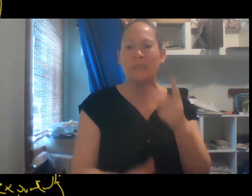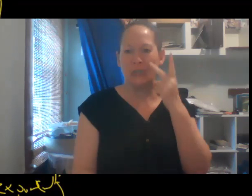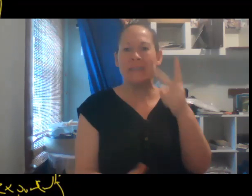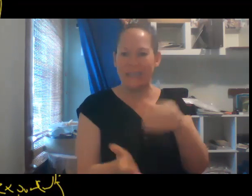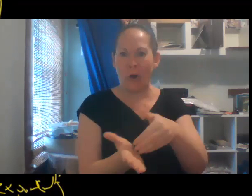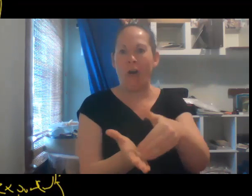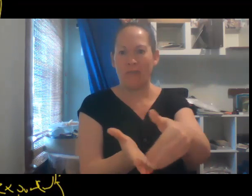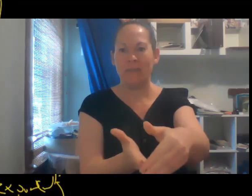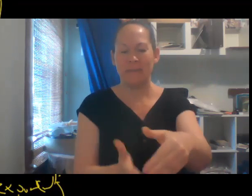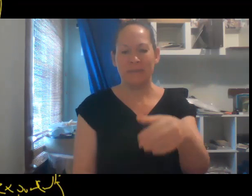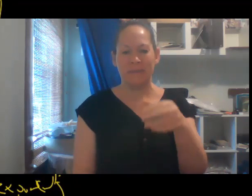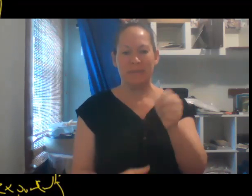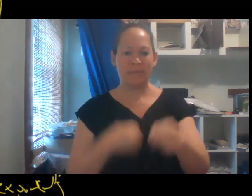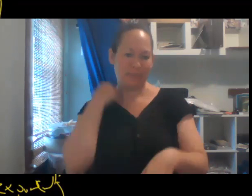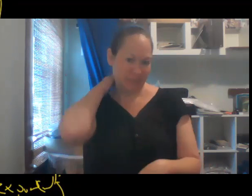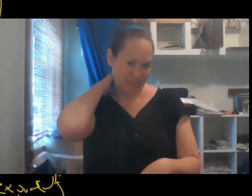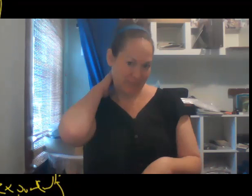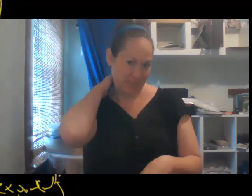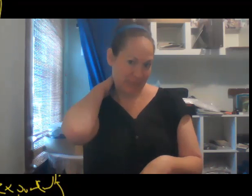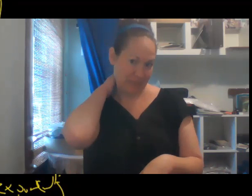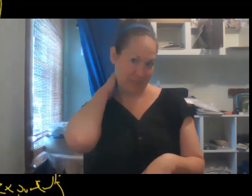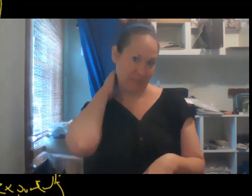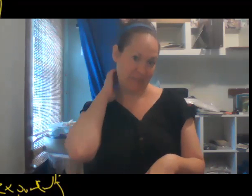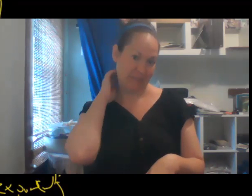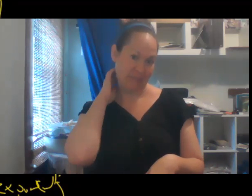the thing we're looking at changes.